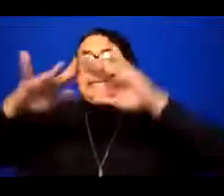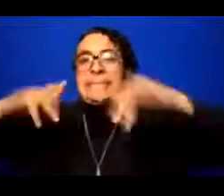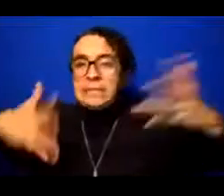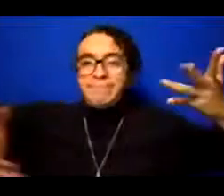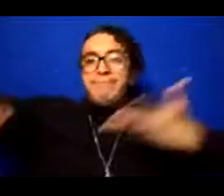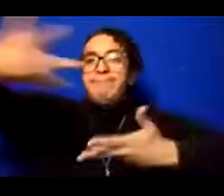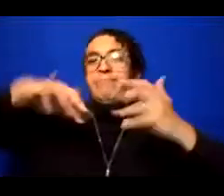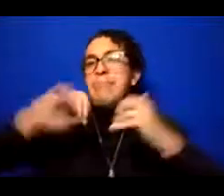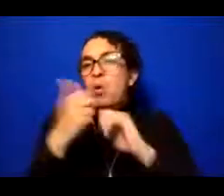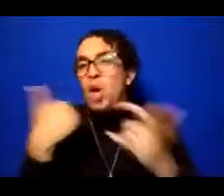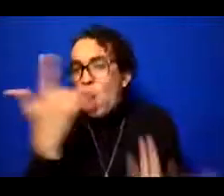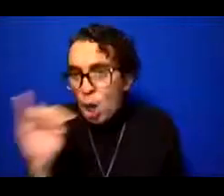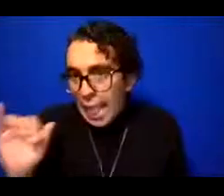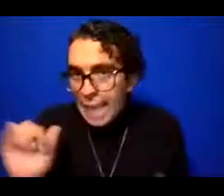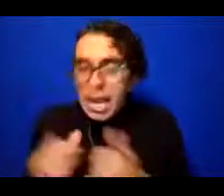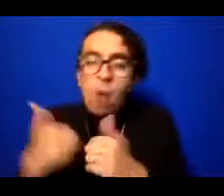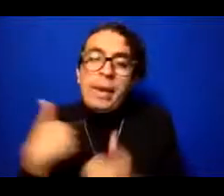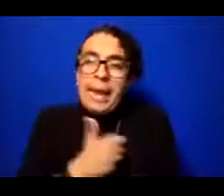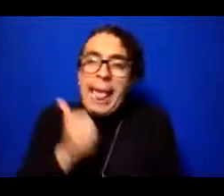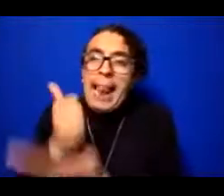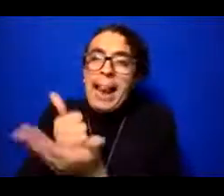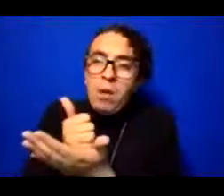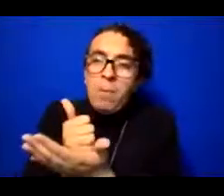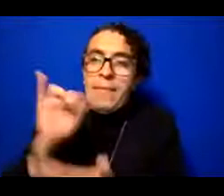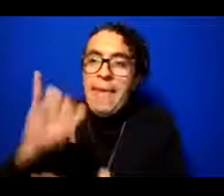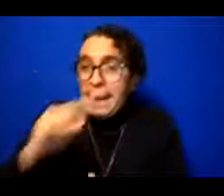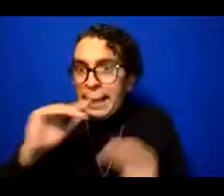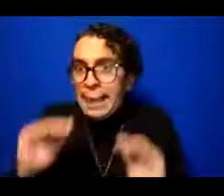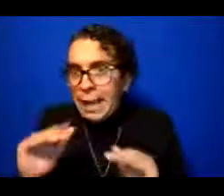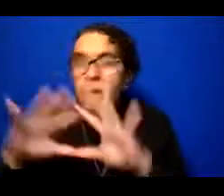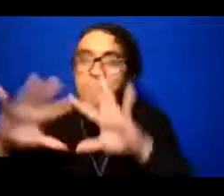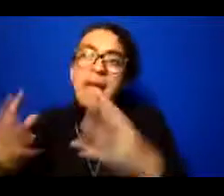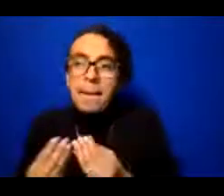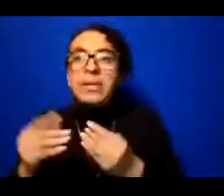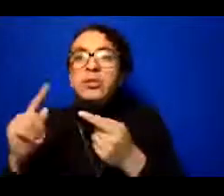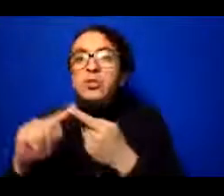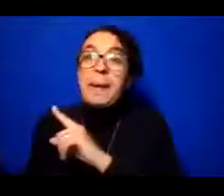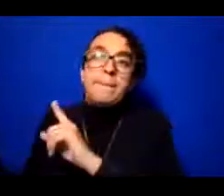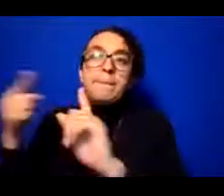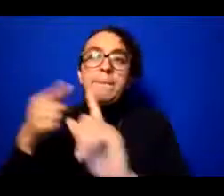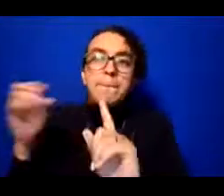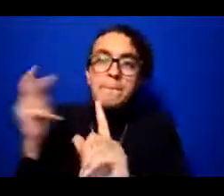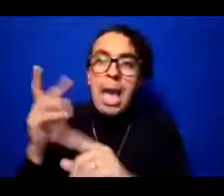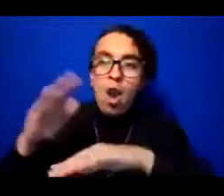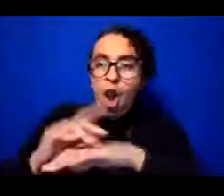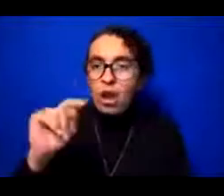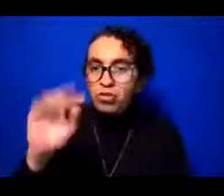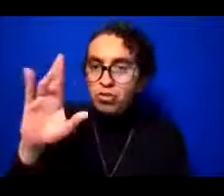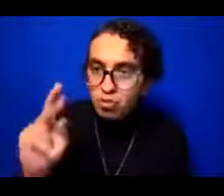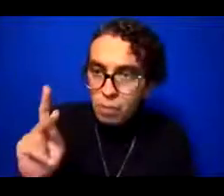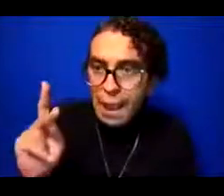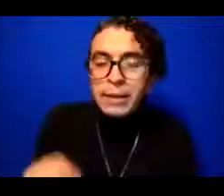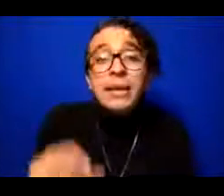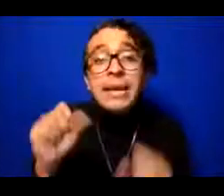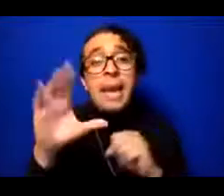kids, families, teens back on track. And this ecosystem of care includes individual types of